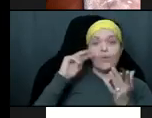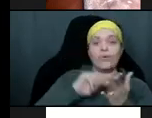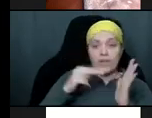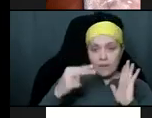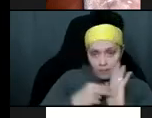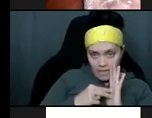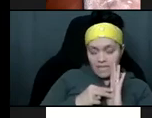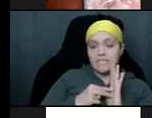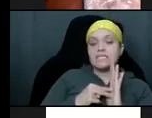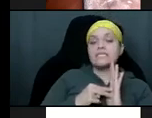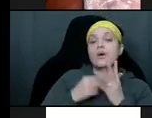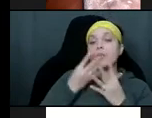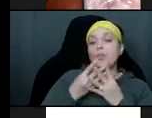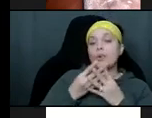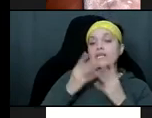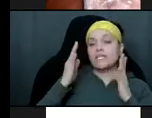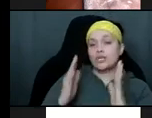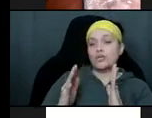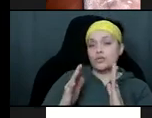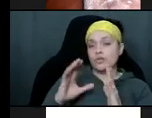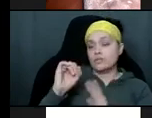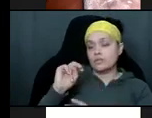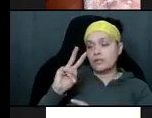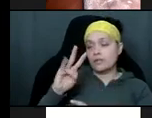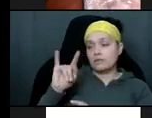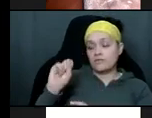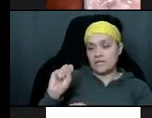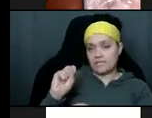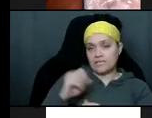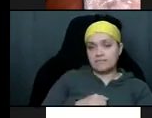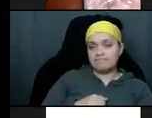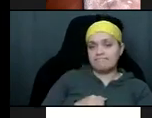means prisoners, convicts.